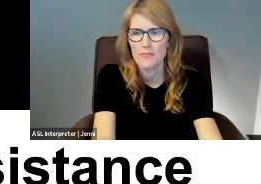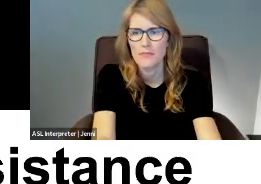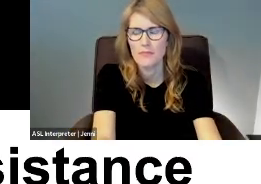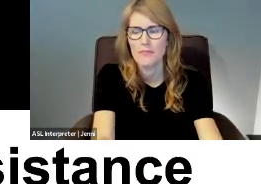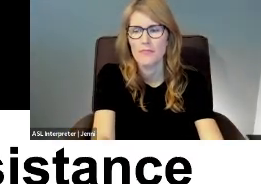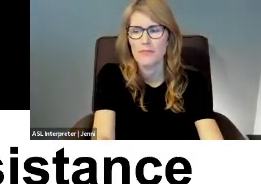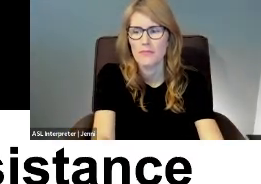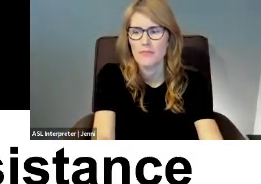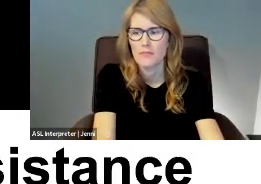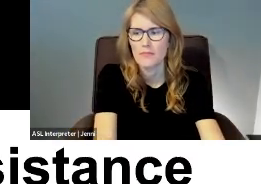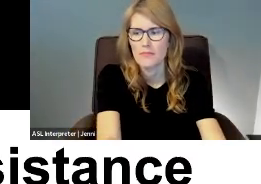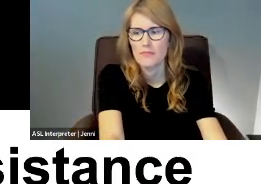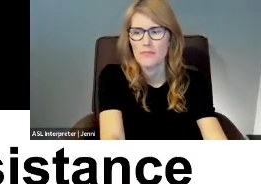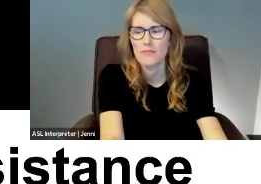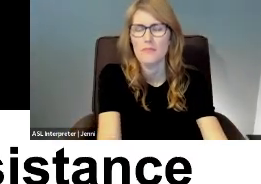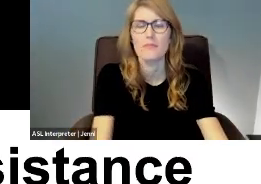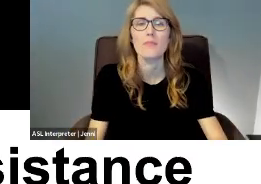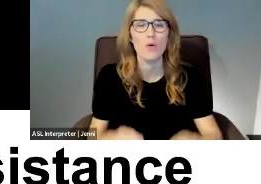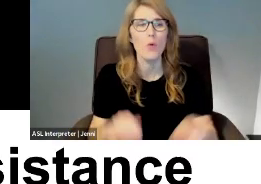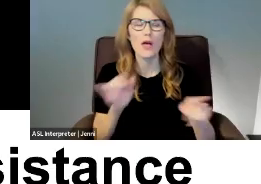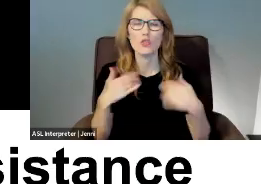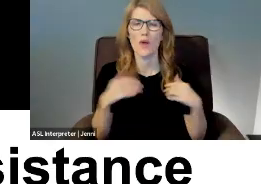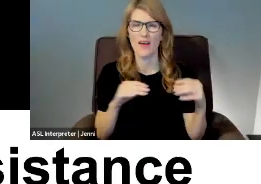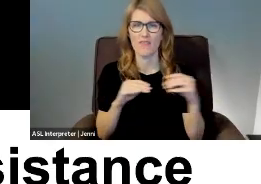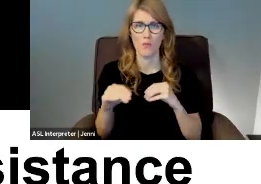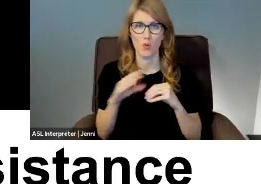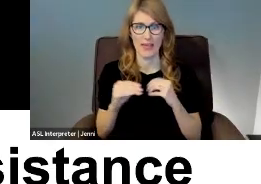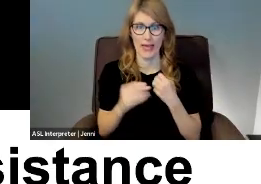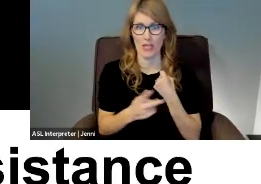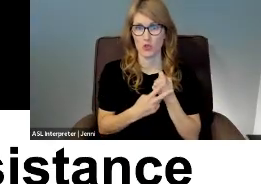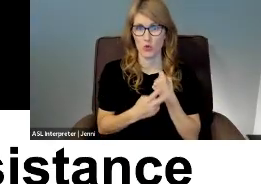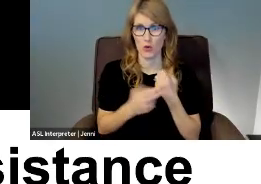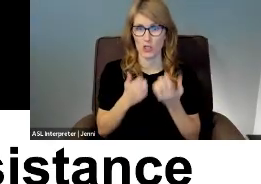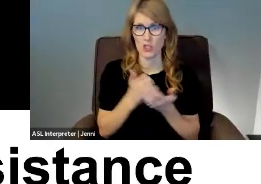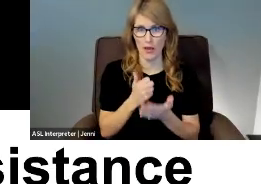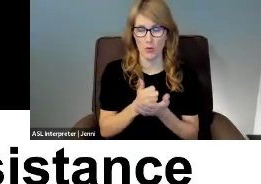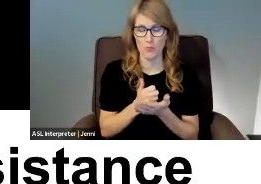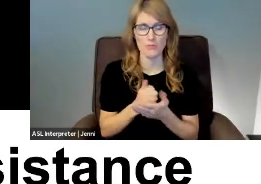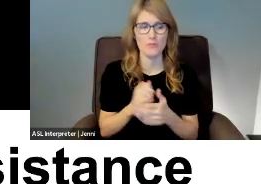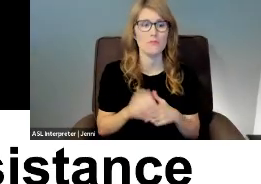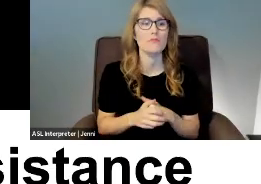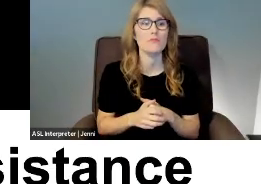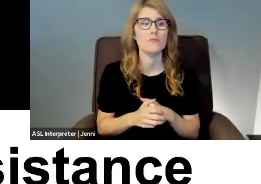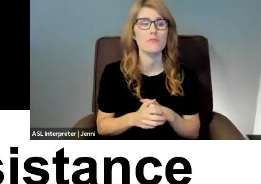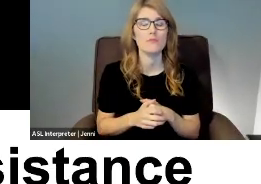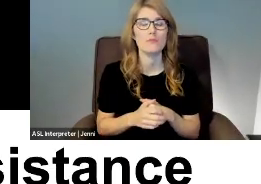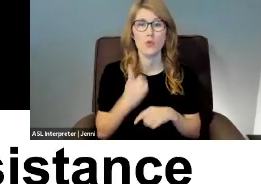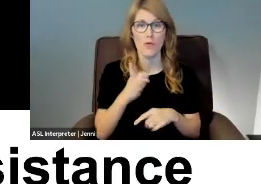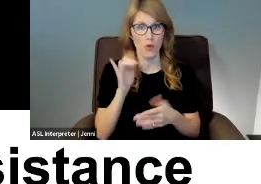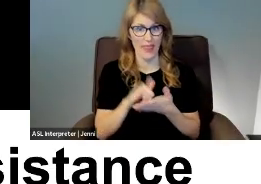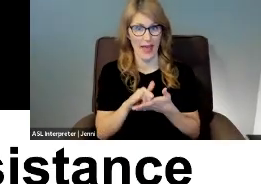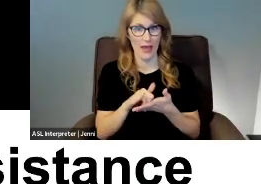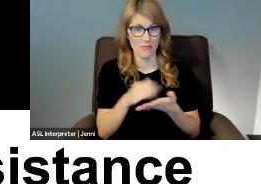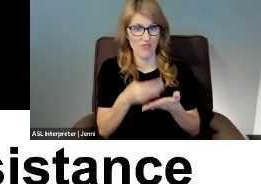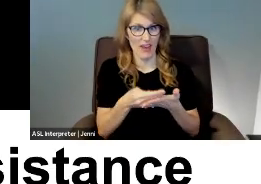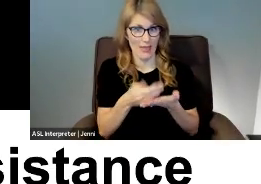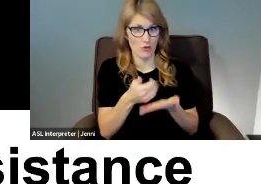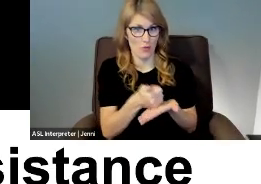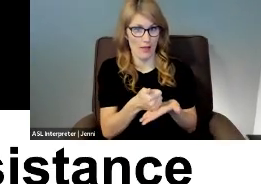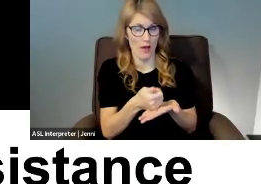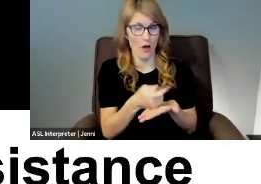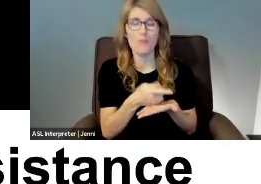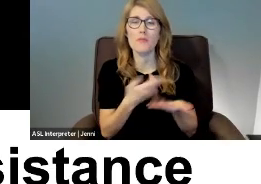moving and storage assistance. So for that financial assistance, it may